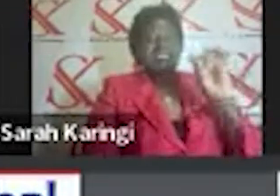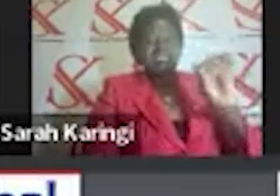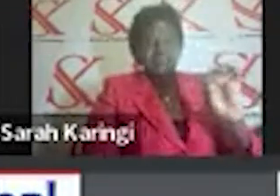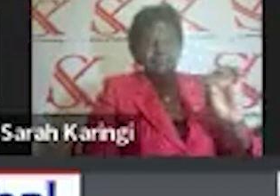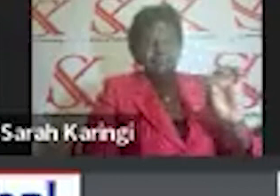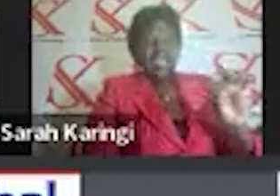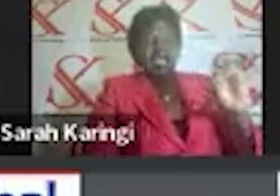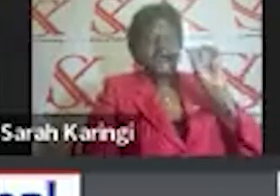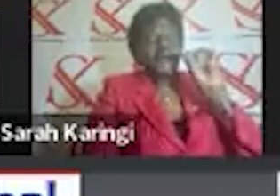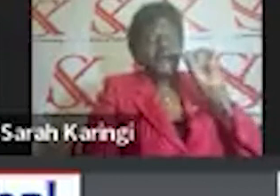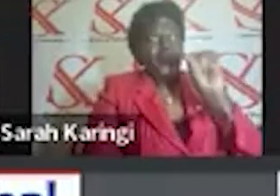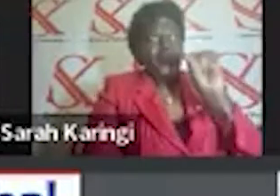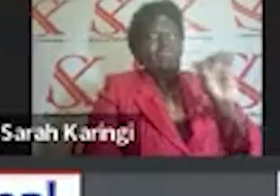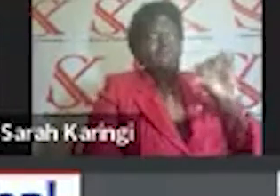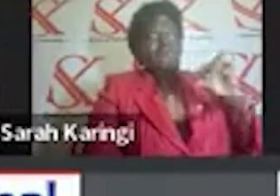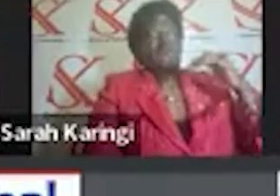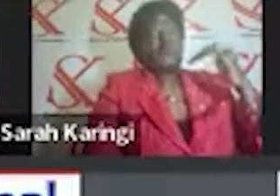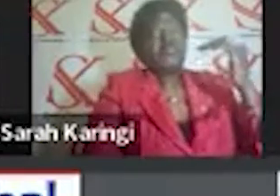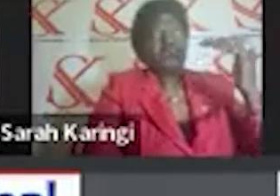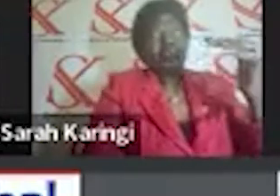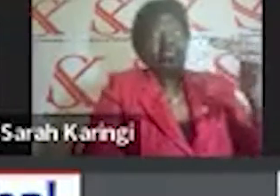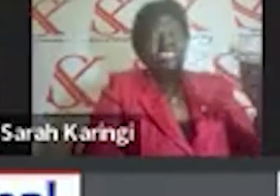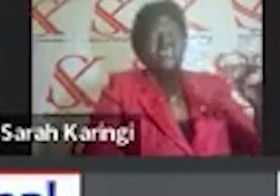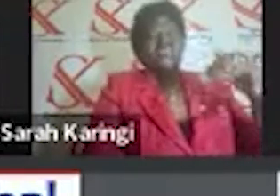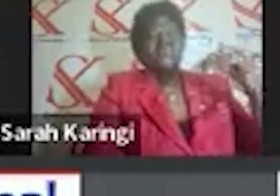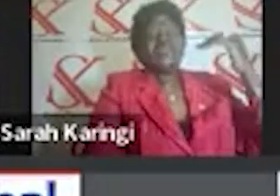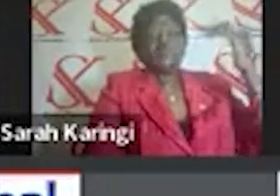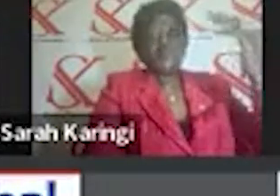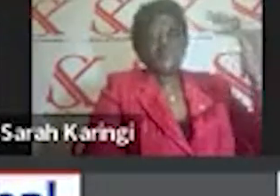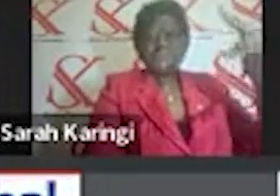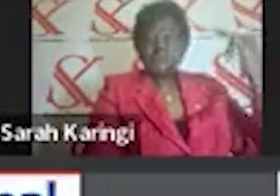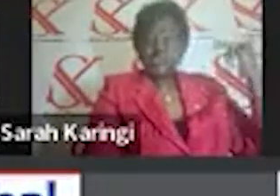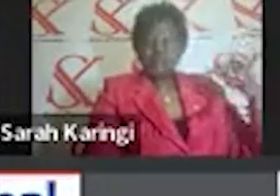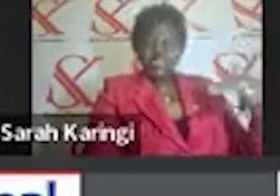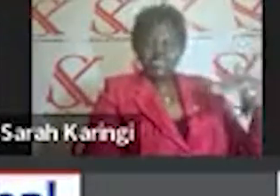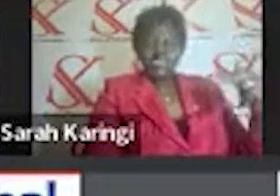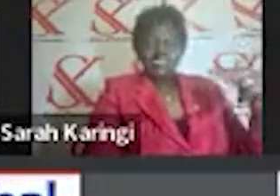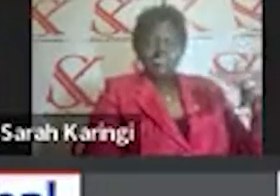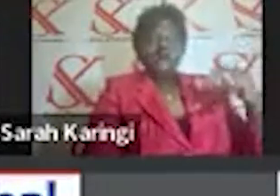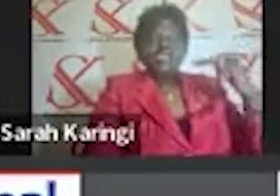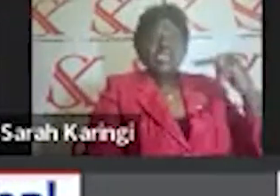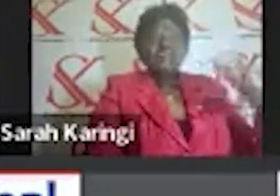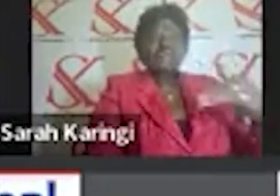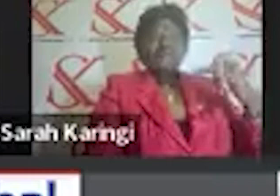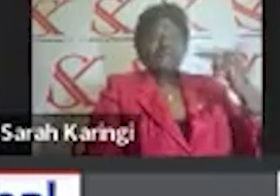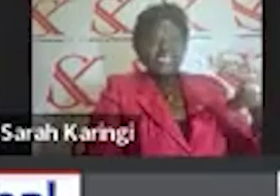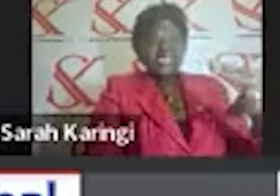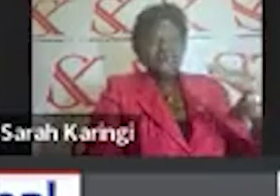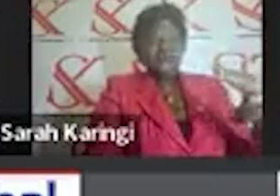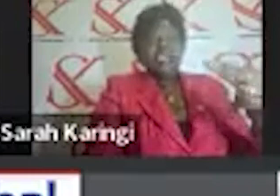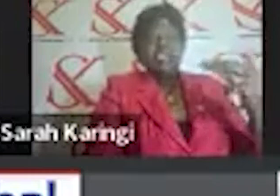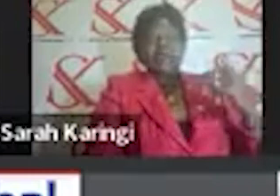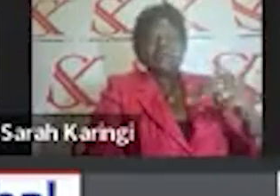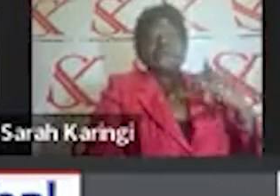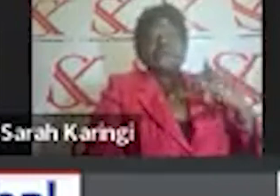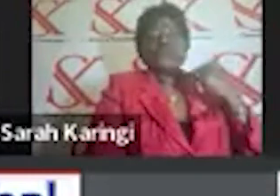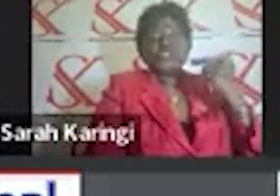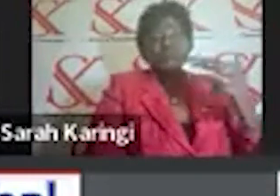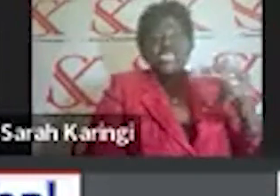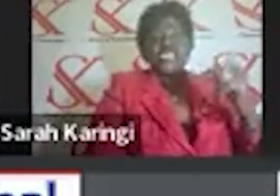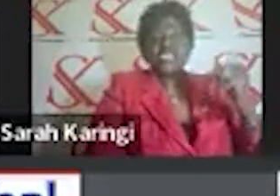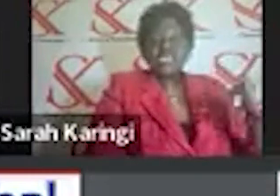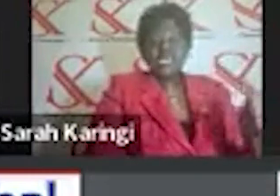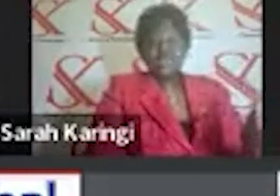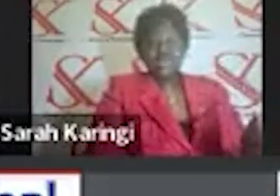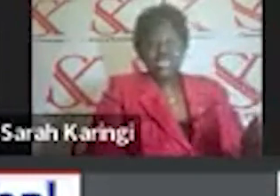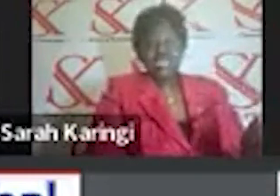really think, are we people, if we want to get rid of the problems that we are facing, we have to be very careful about what we